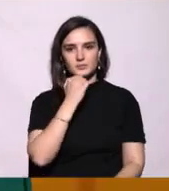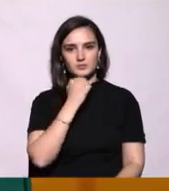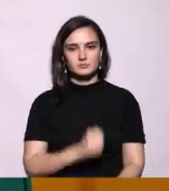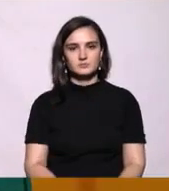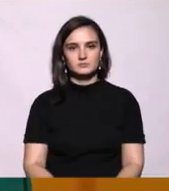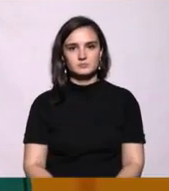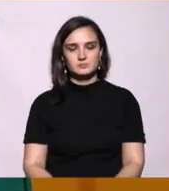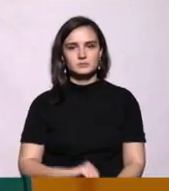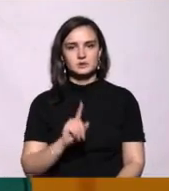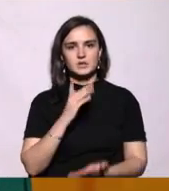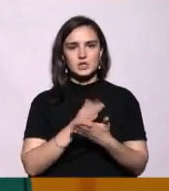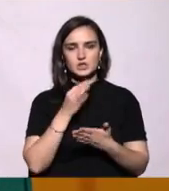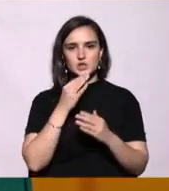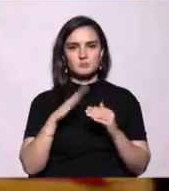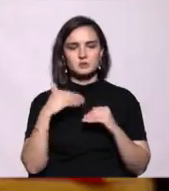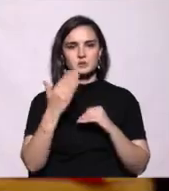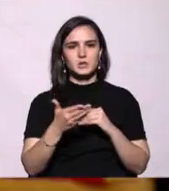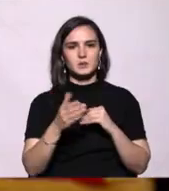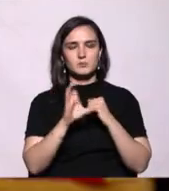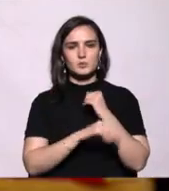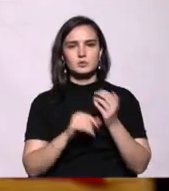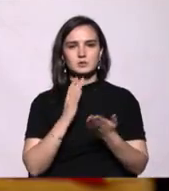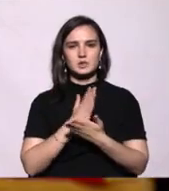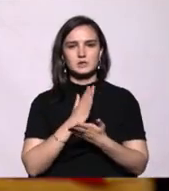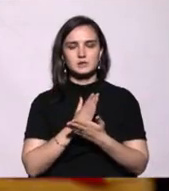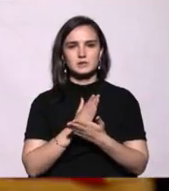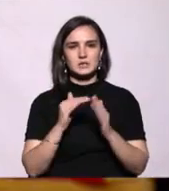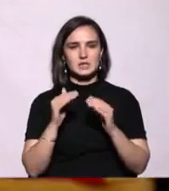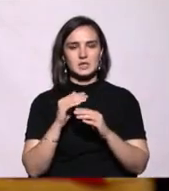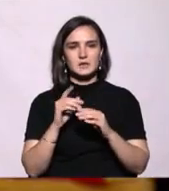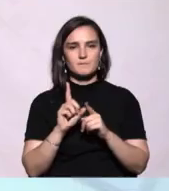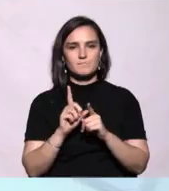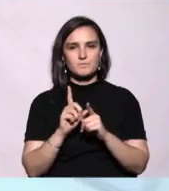And what is the next one? And lastly, it's go camping.